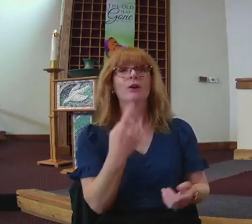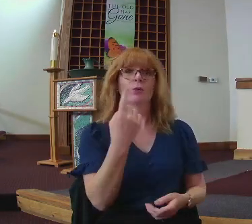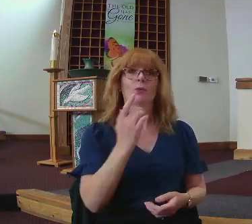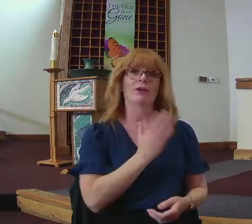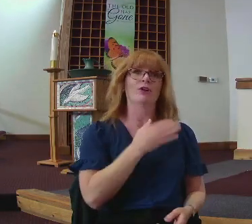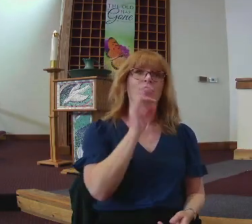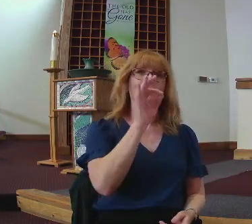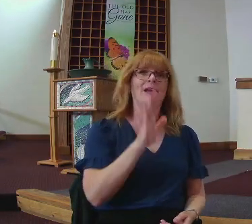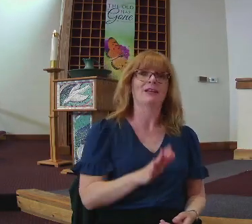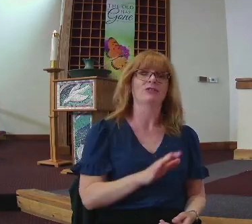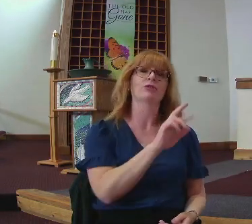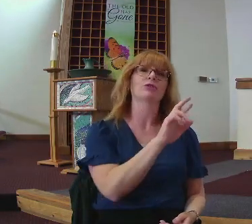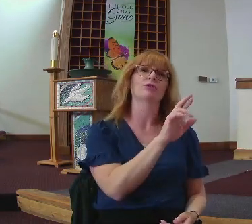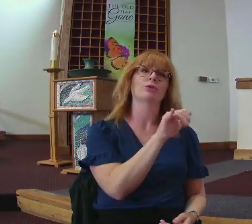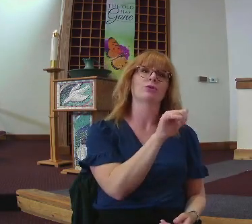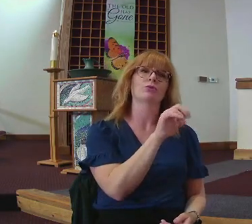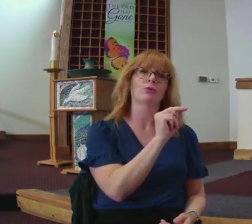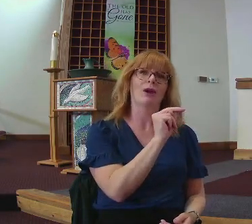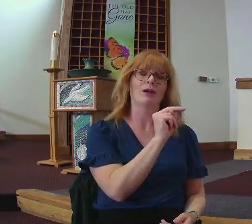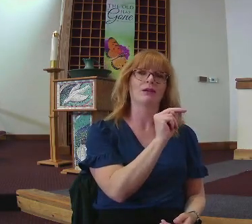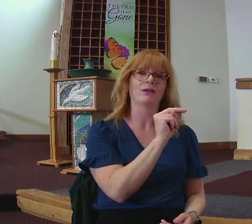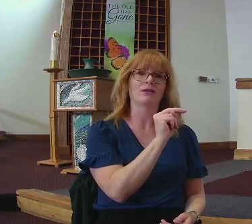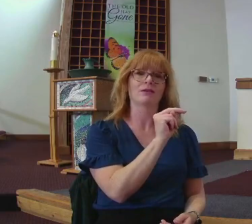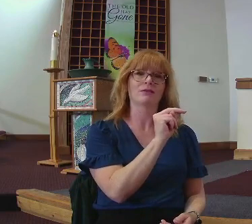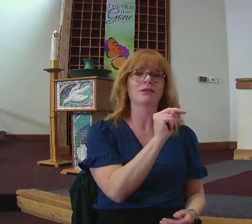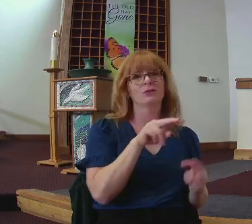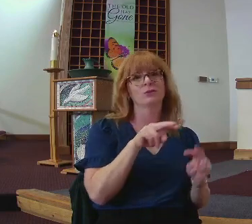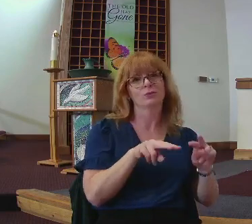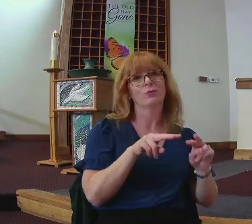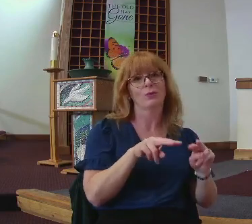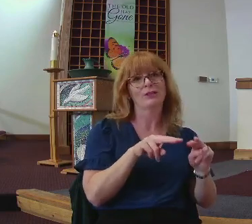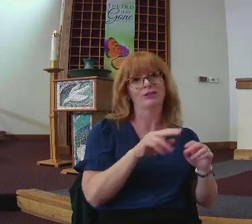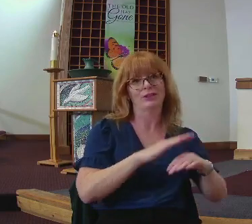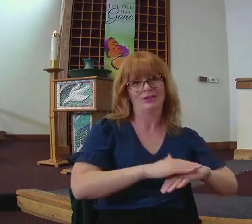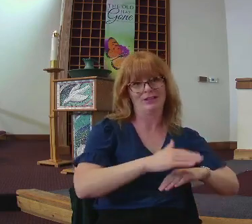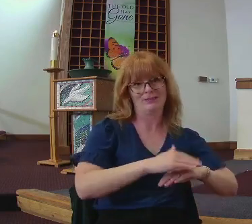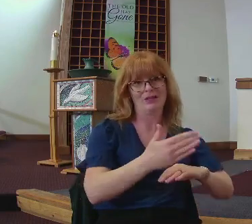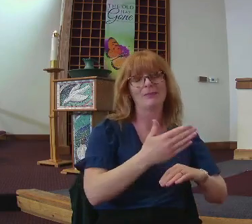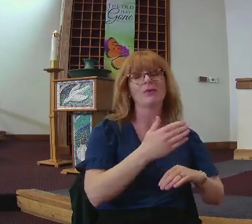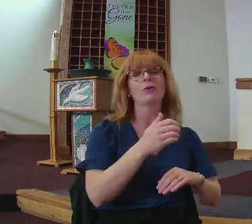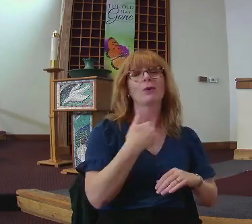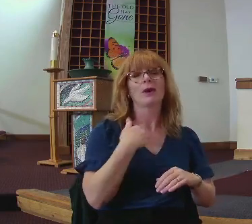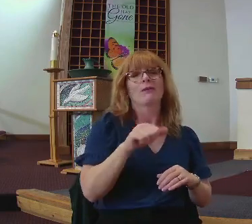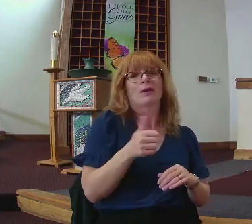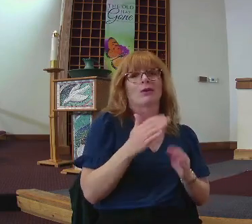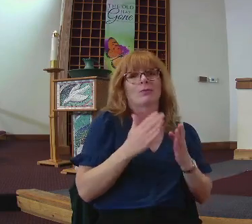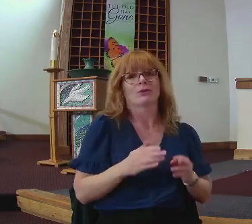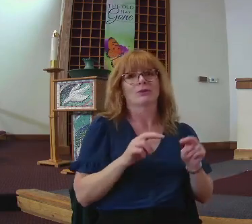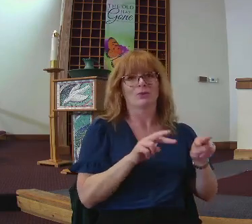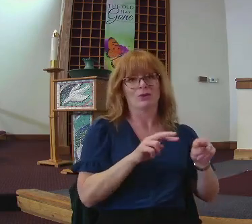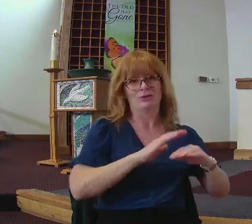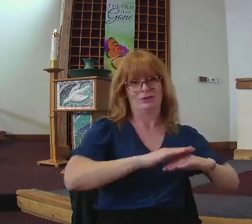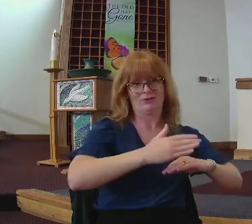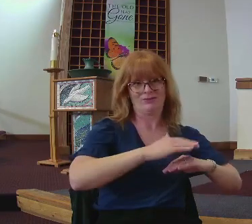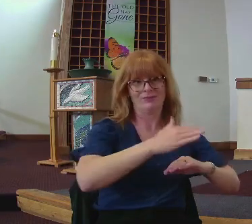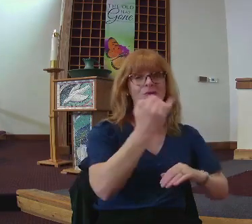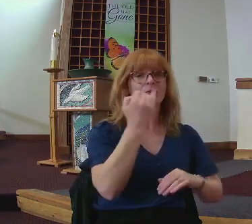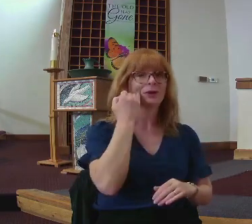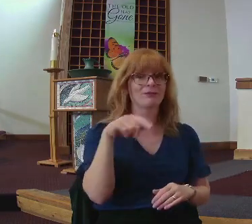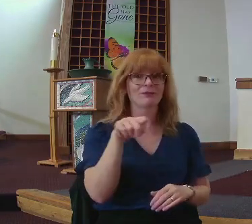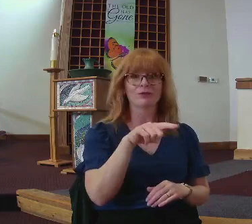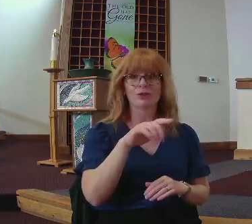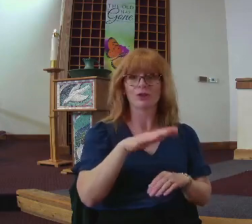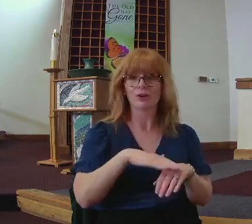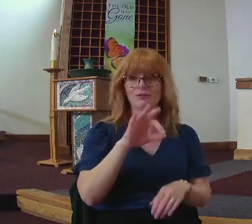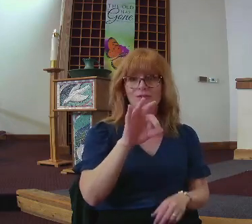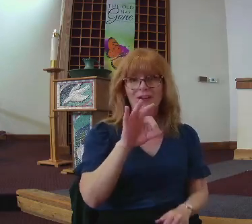of our pastors, Pastor Ryan Jensen, is online, and we also have another online host, and we encourage you, if you're using Facebook,